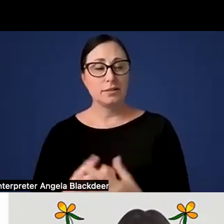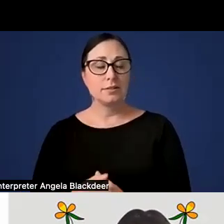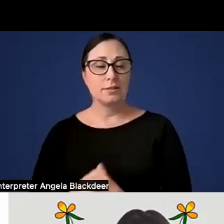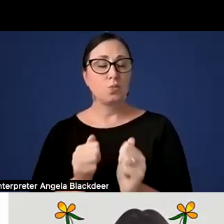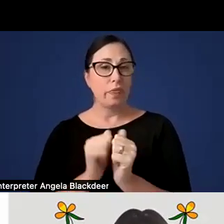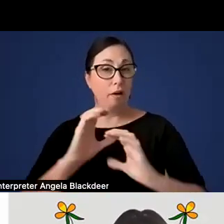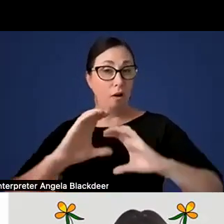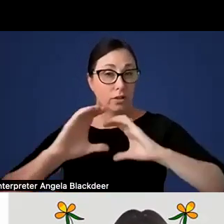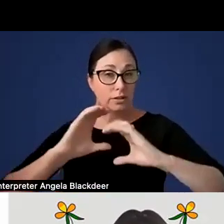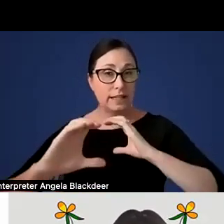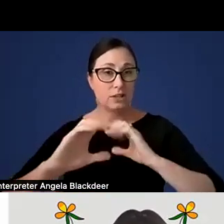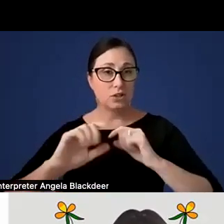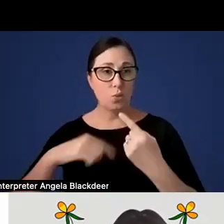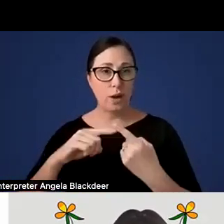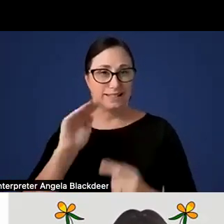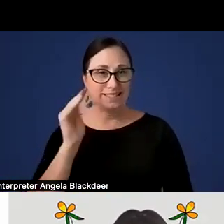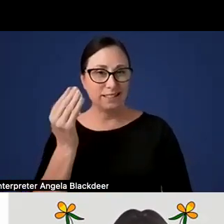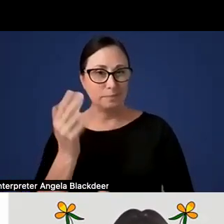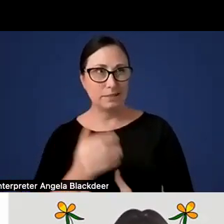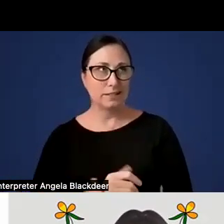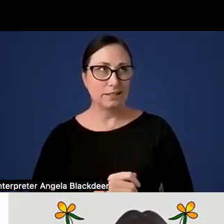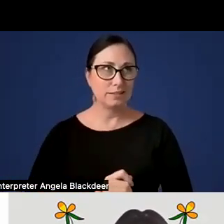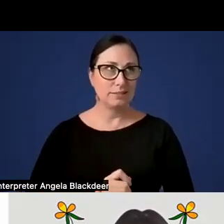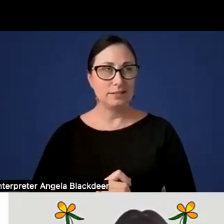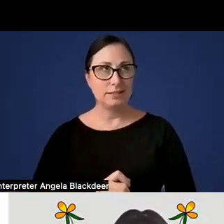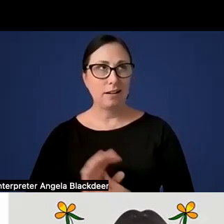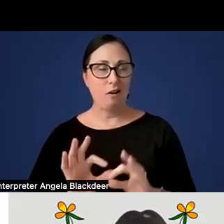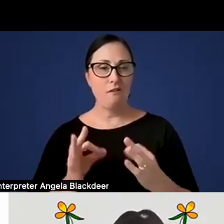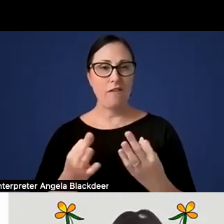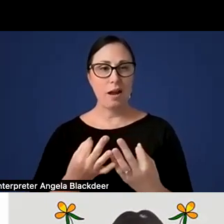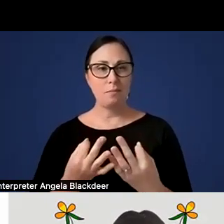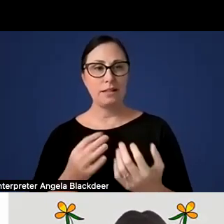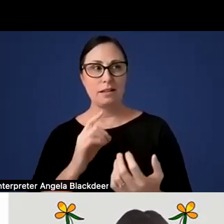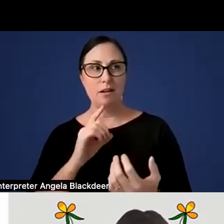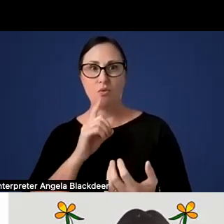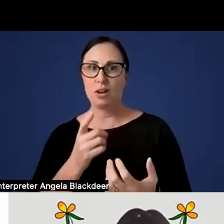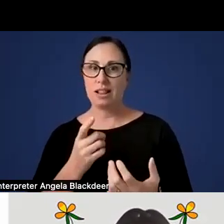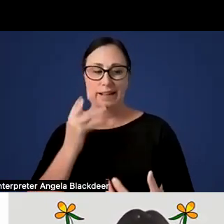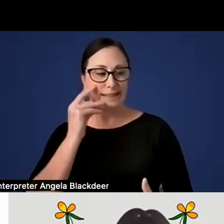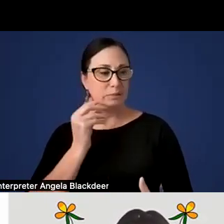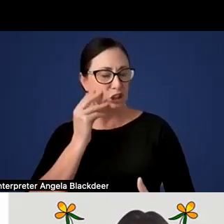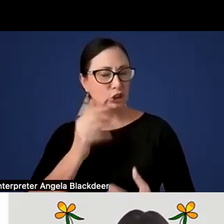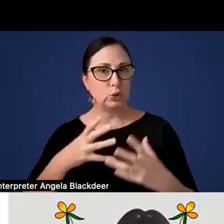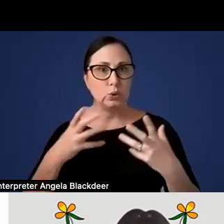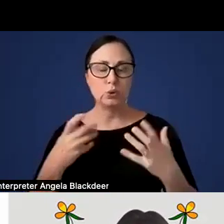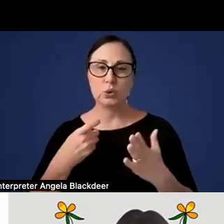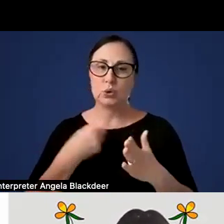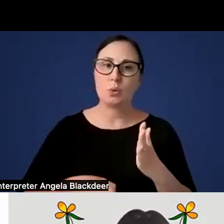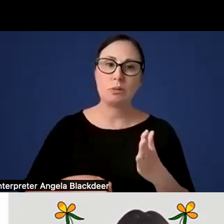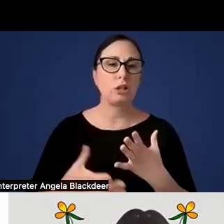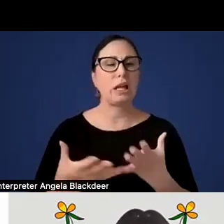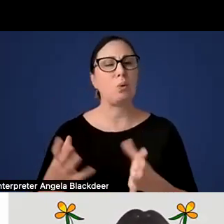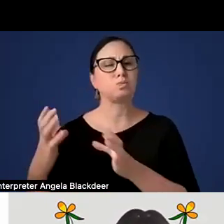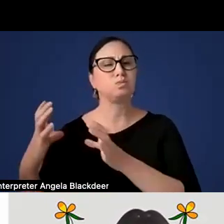seems like, our relatives are paying a huge cost, a huge price as